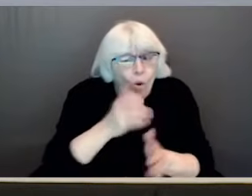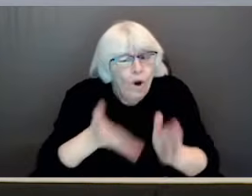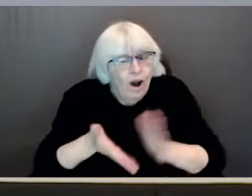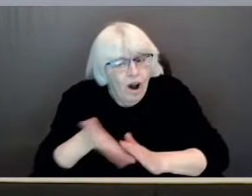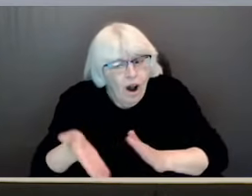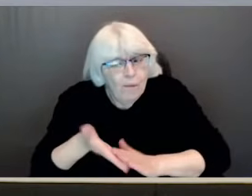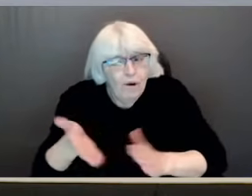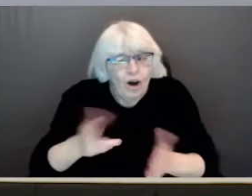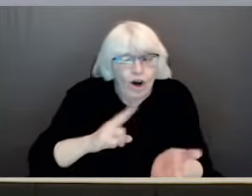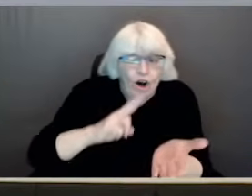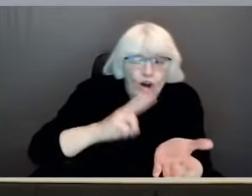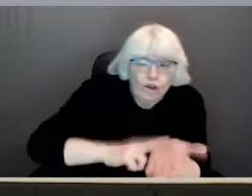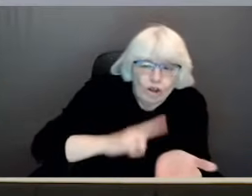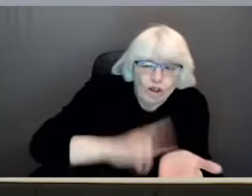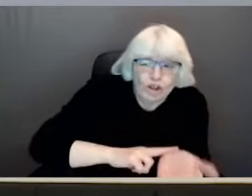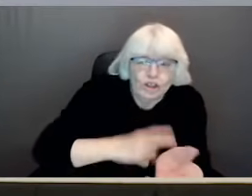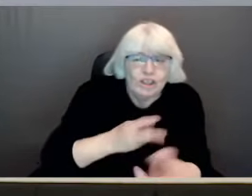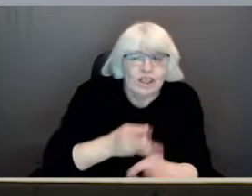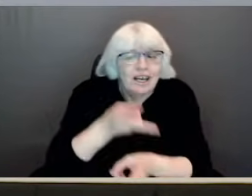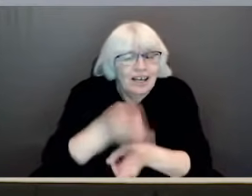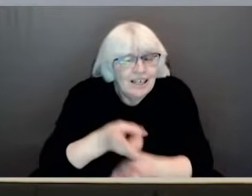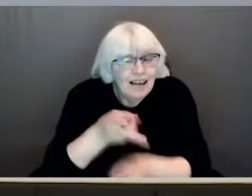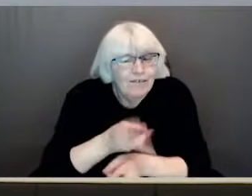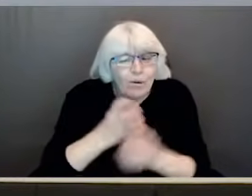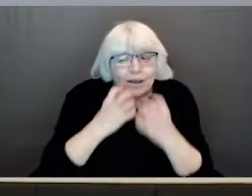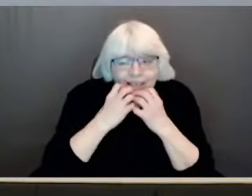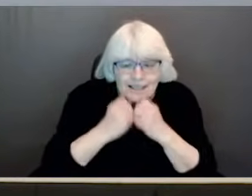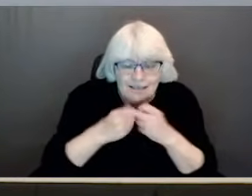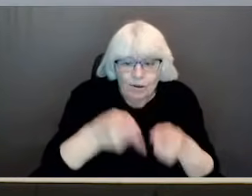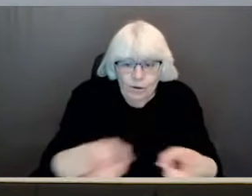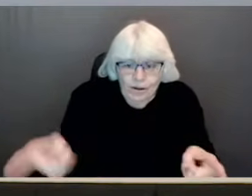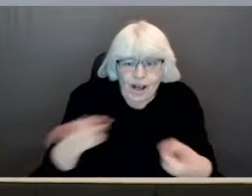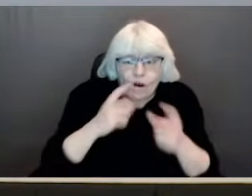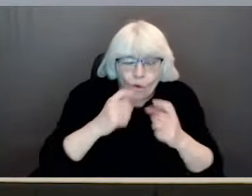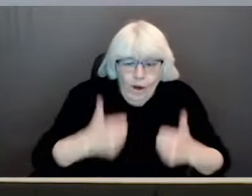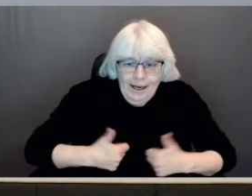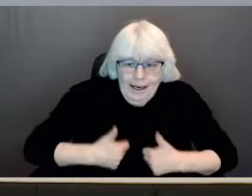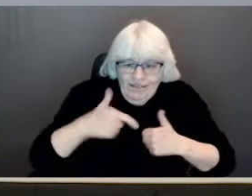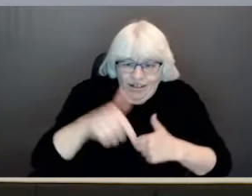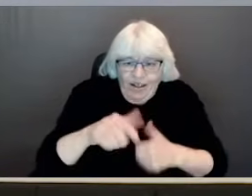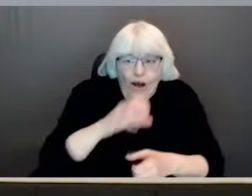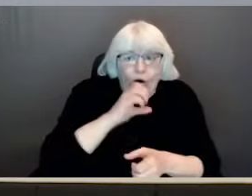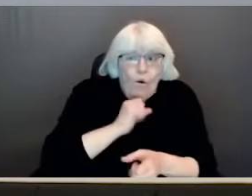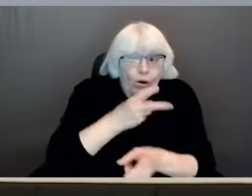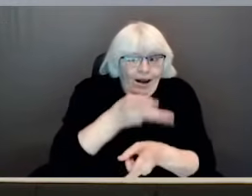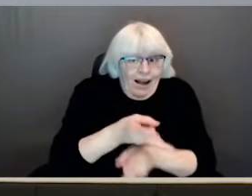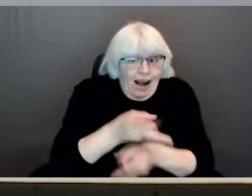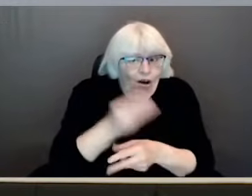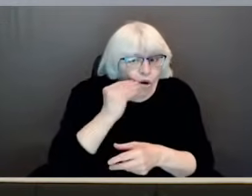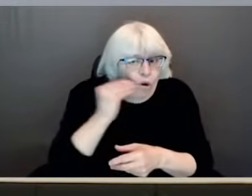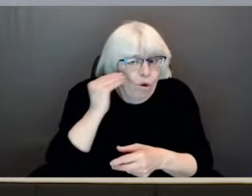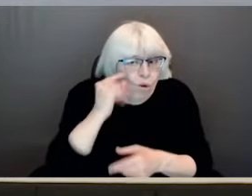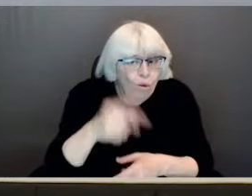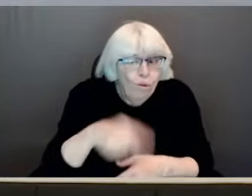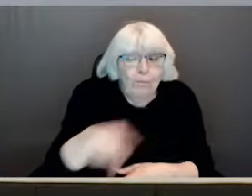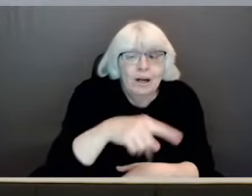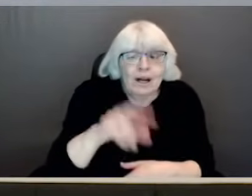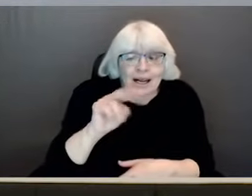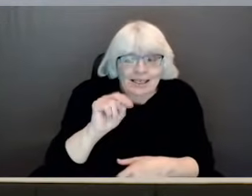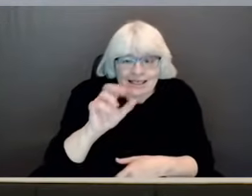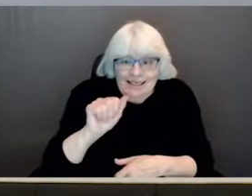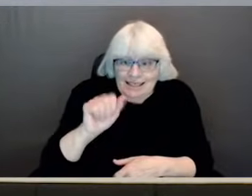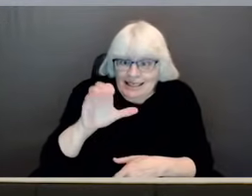Friday, October 29th, NACI recommended boosters for other populations where it has been 6 months since their 2nd